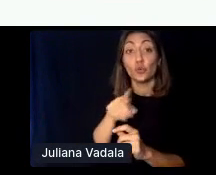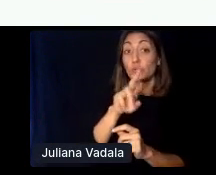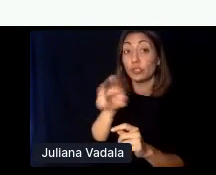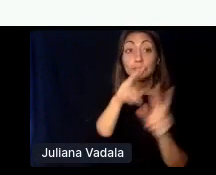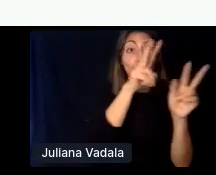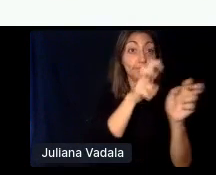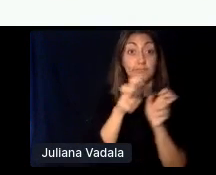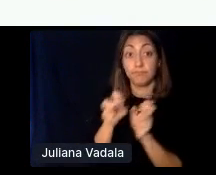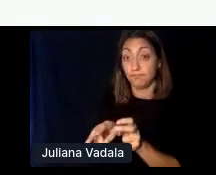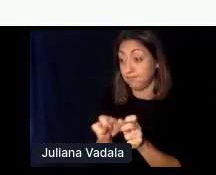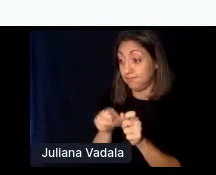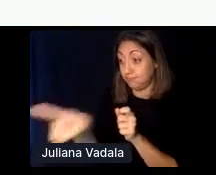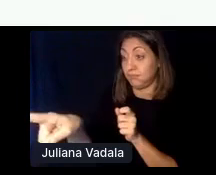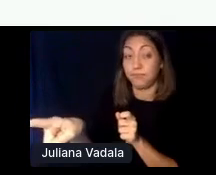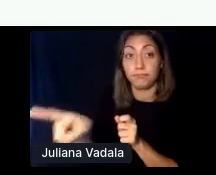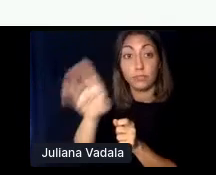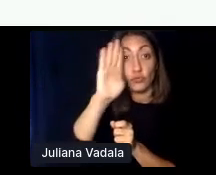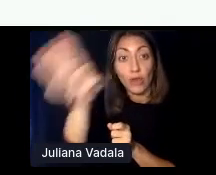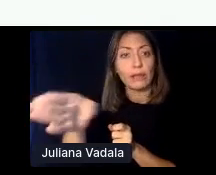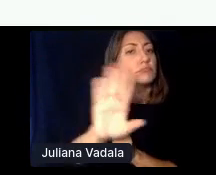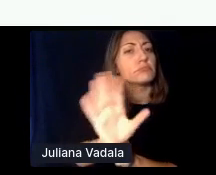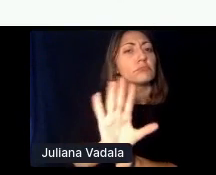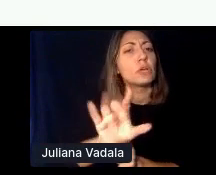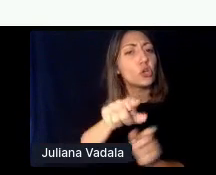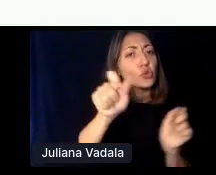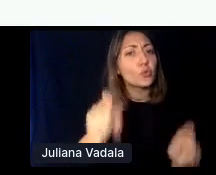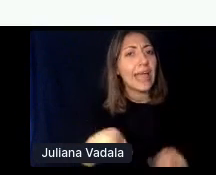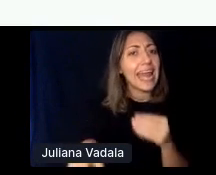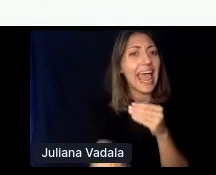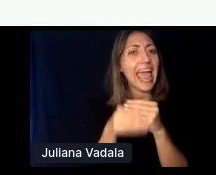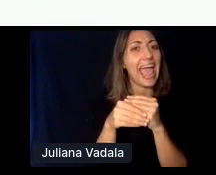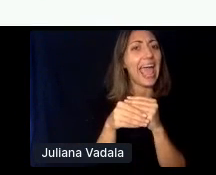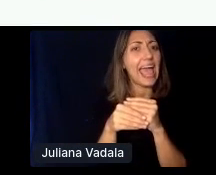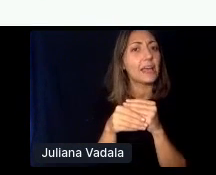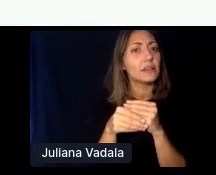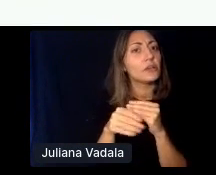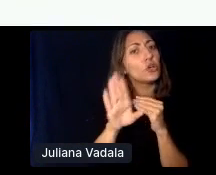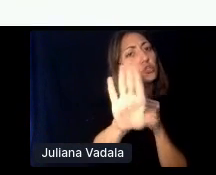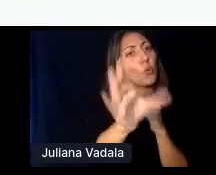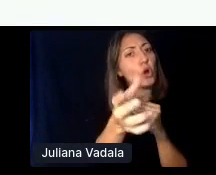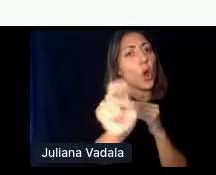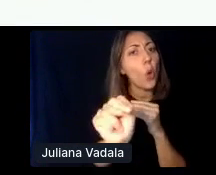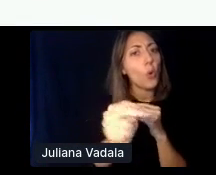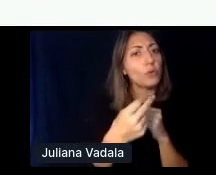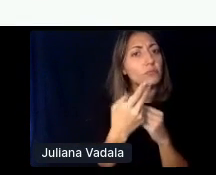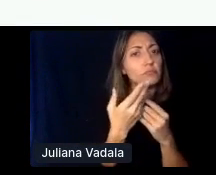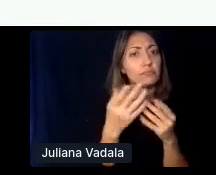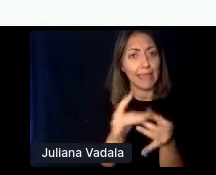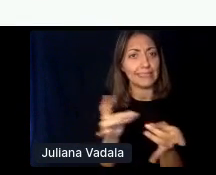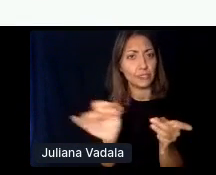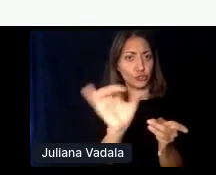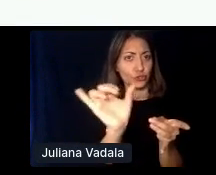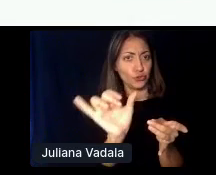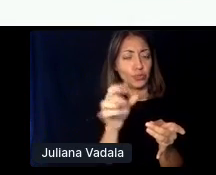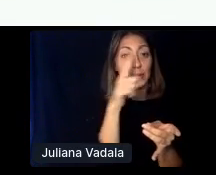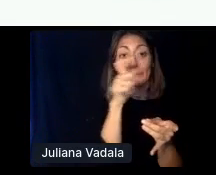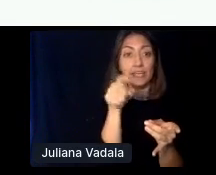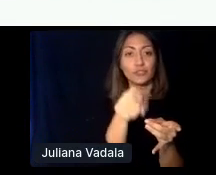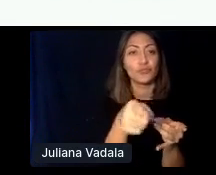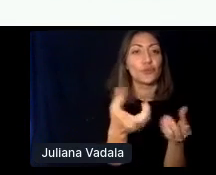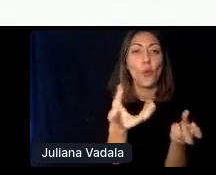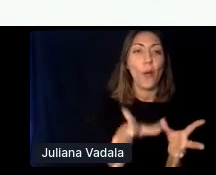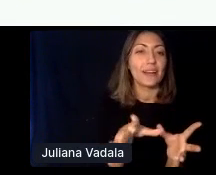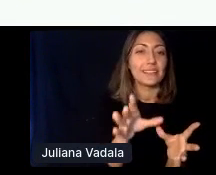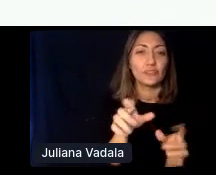connect to the conversation so it doesn't feel like they're texting a robot, because they're not. Sometimes they are.